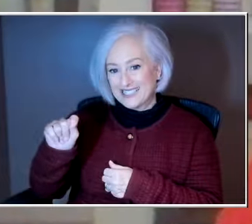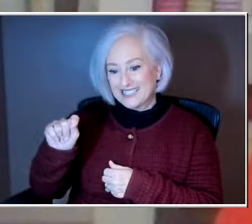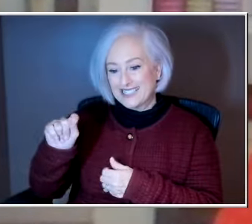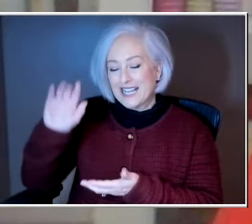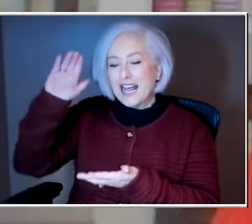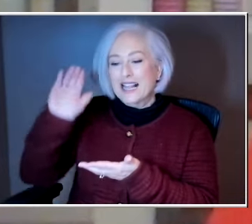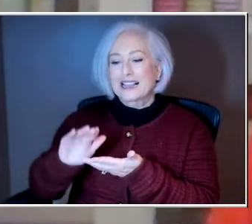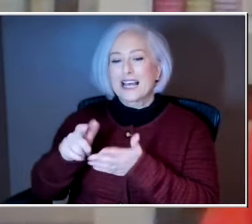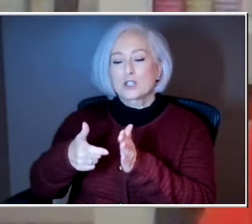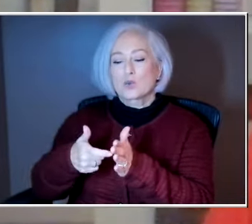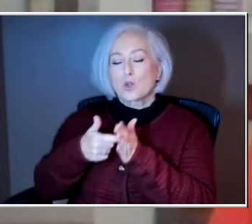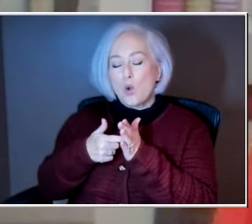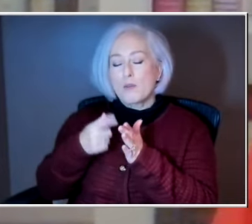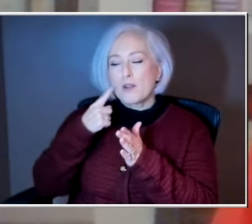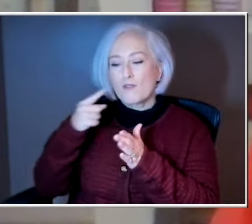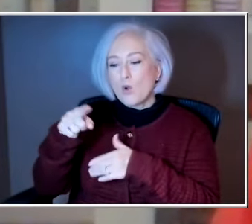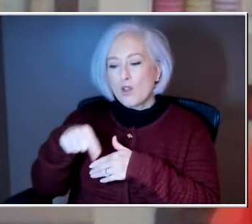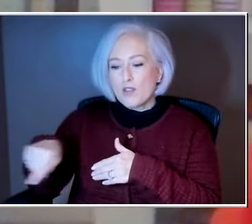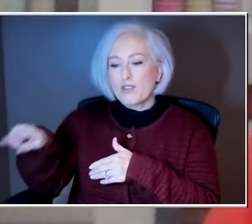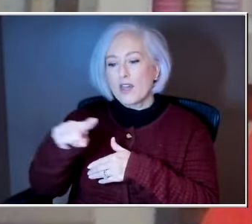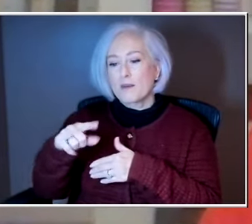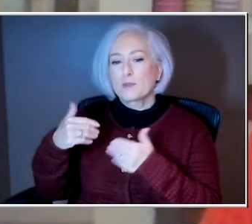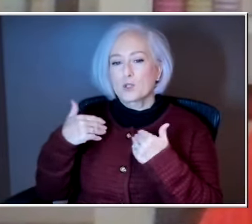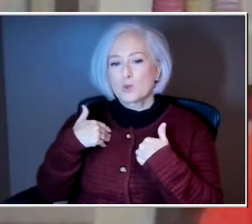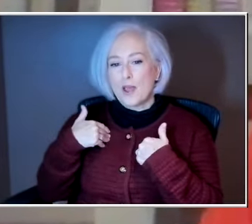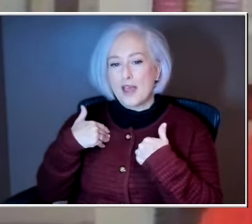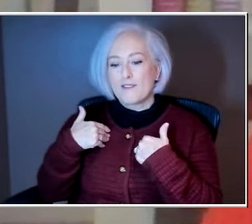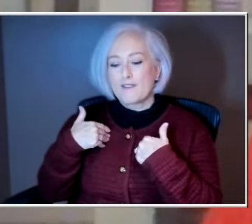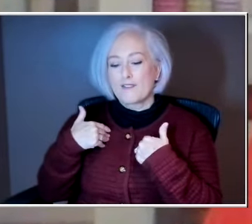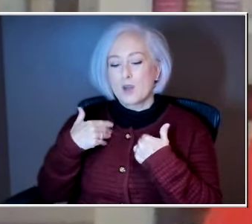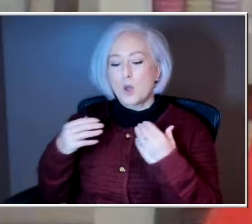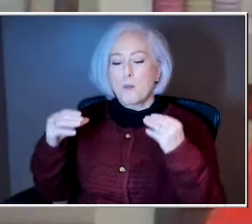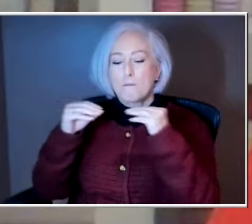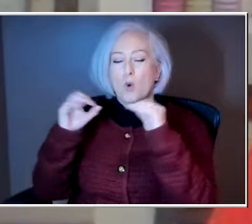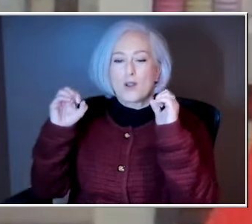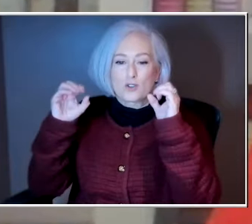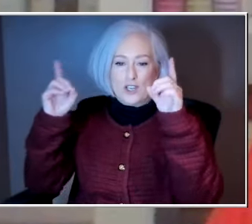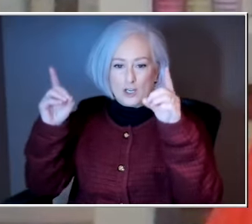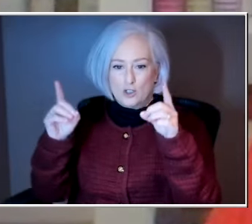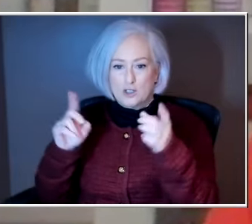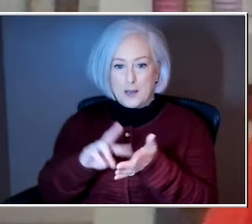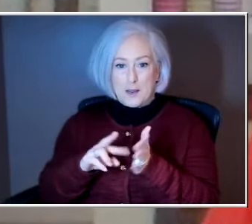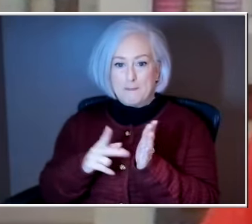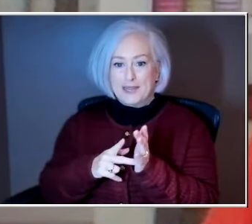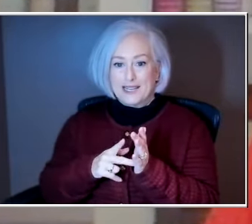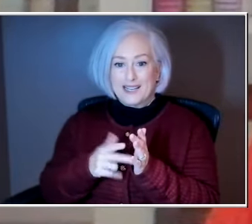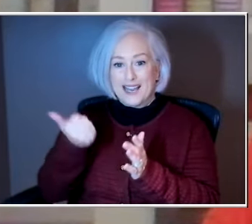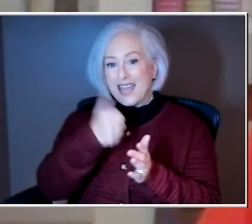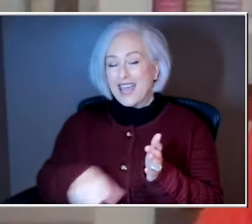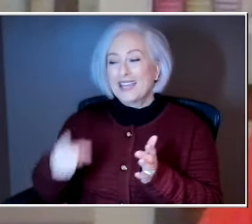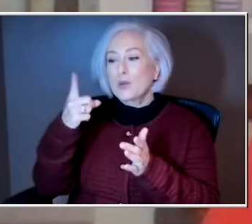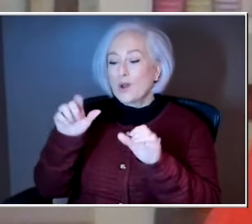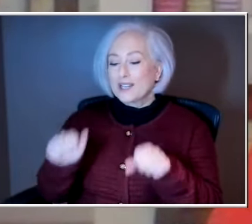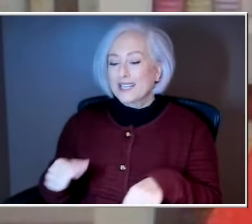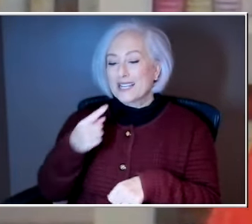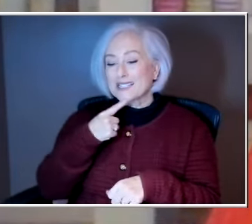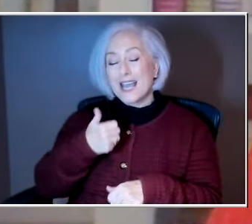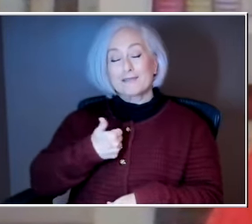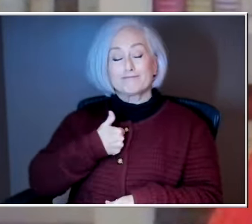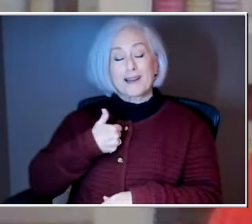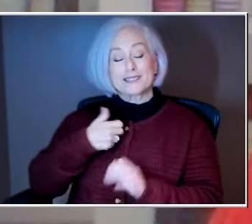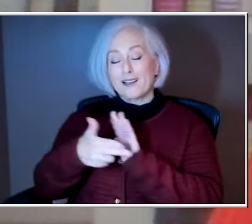requirement for them to have a certain level of education. So we like to say anyone can call themselves a nutritionist,